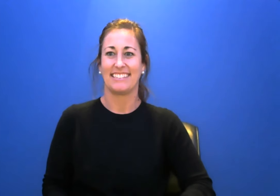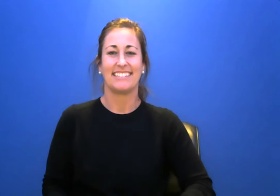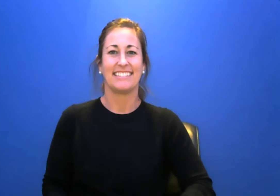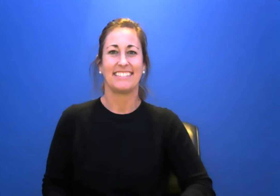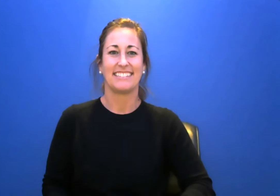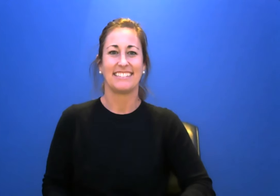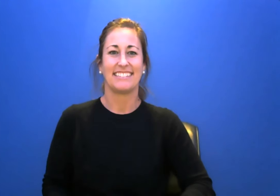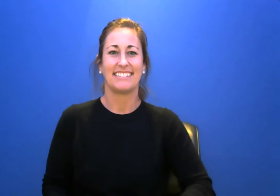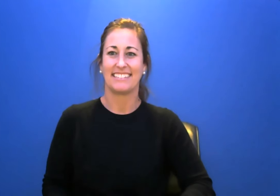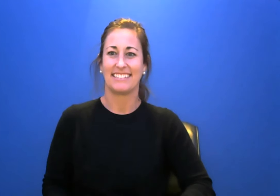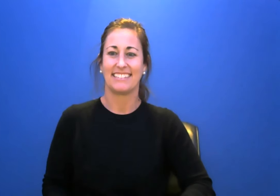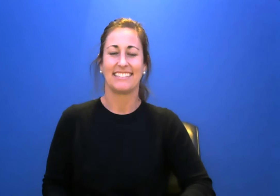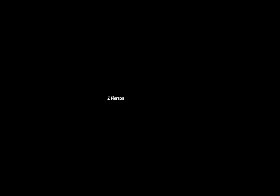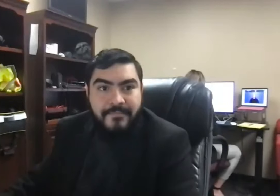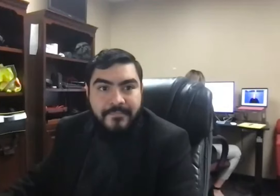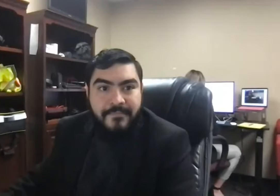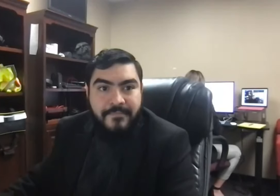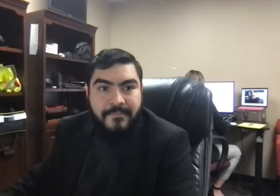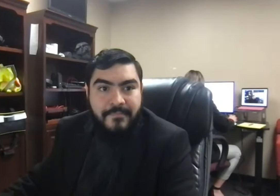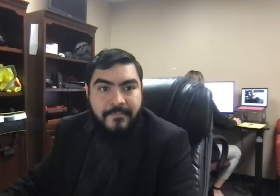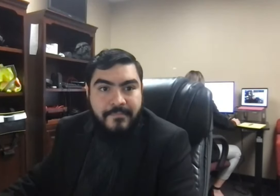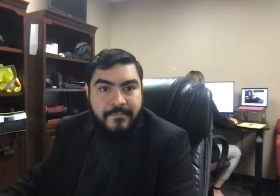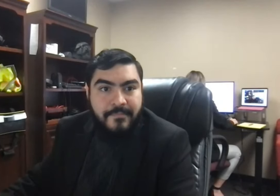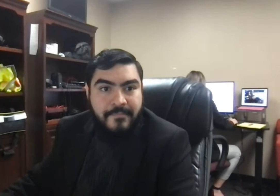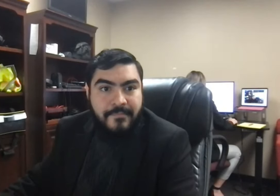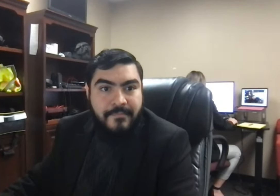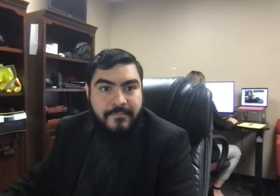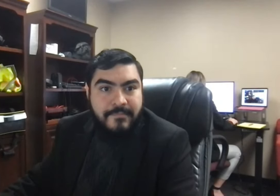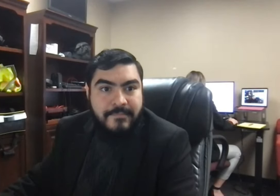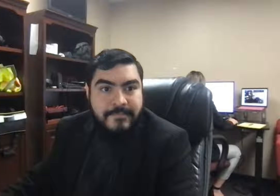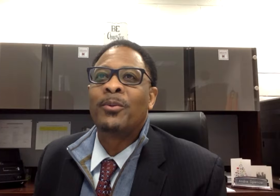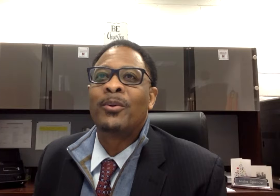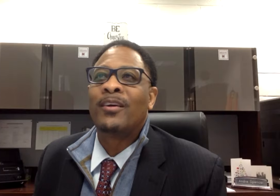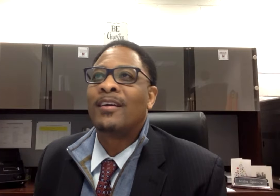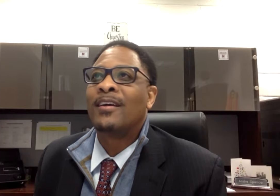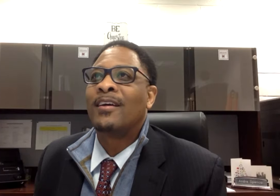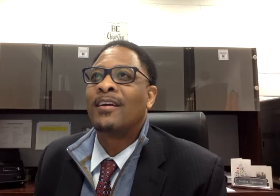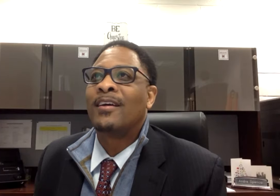Hey, Mrs. Samaripa, how are you? Good.